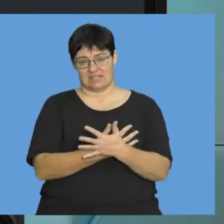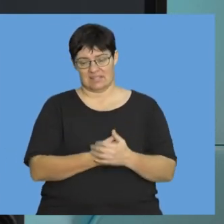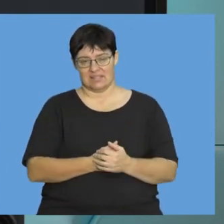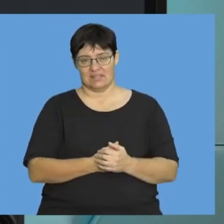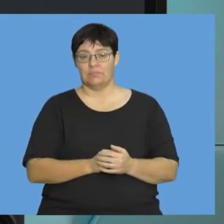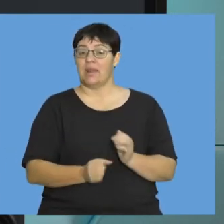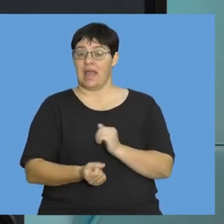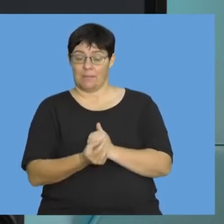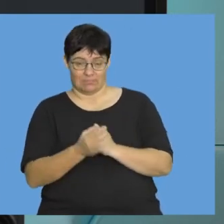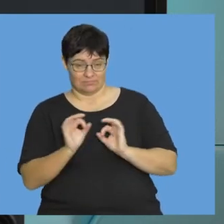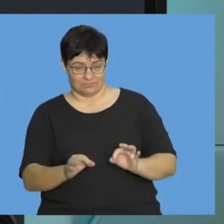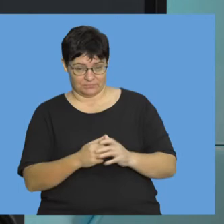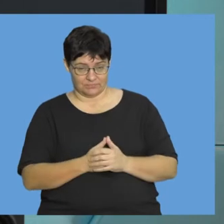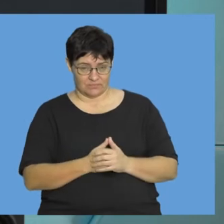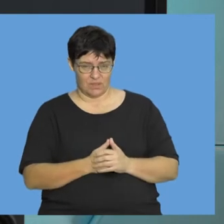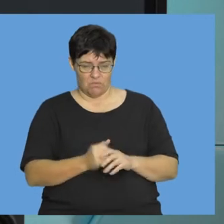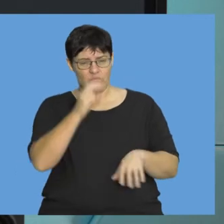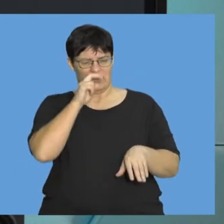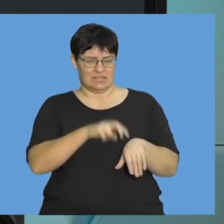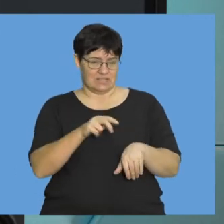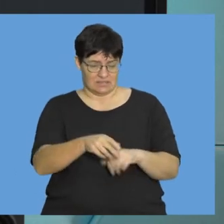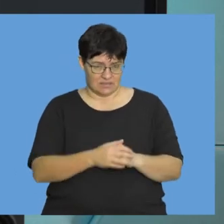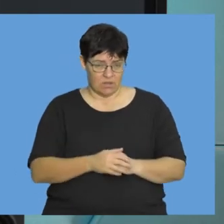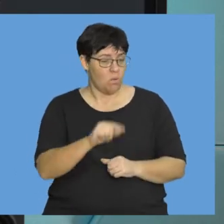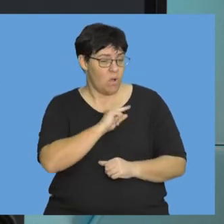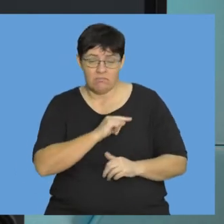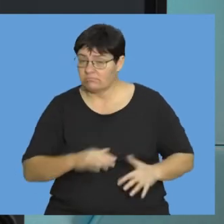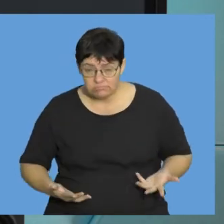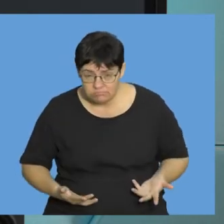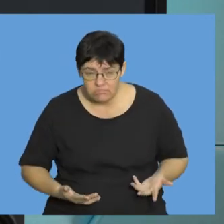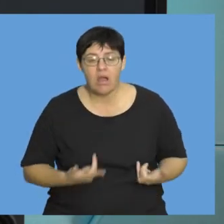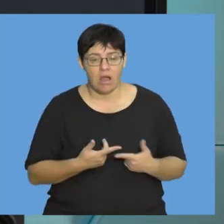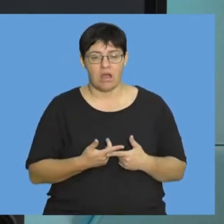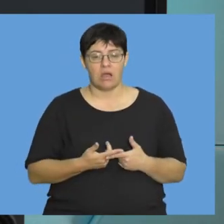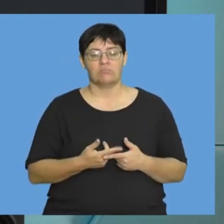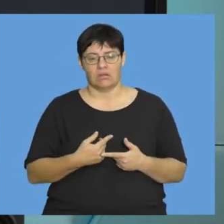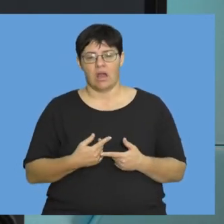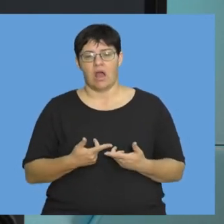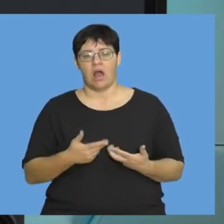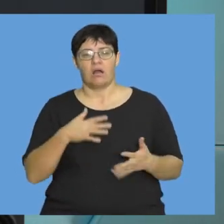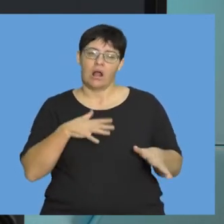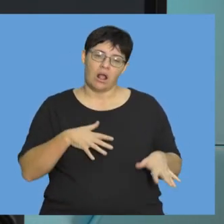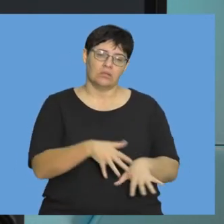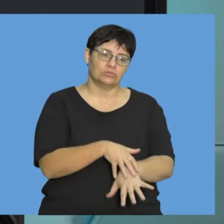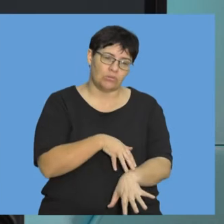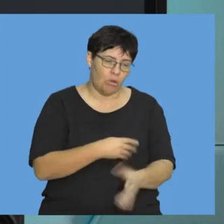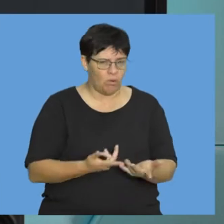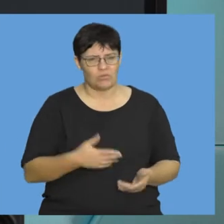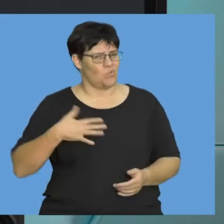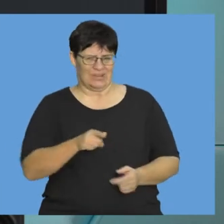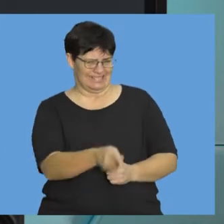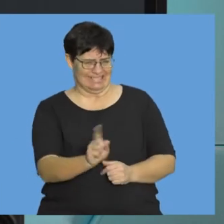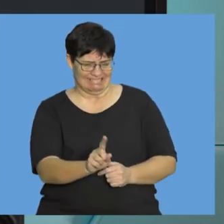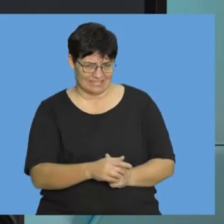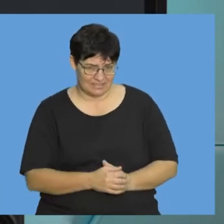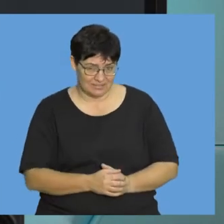It makes things happen, right? That's what we need to do. Because if they didn't, oh, we'd be on like a go slow all of the time. And that's